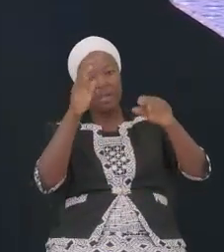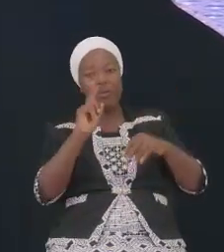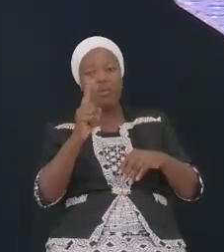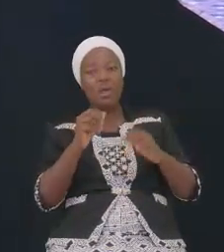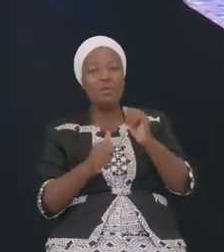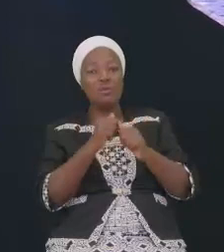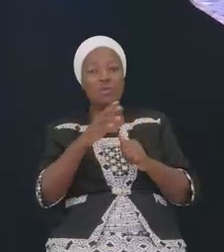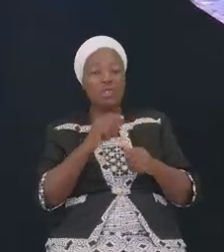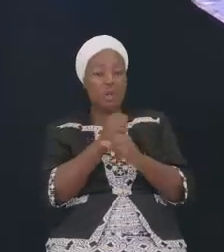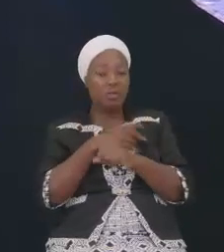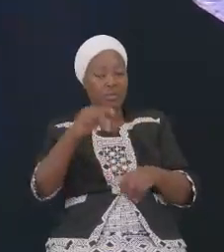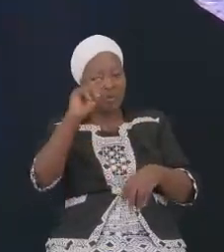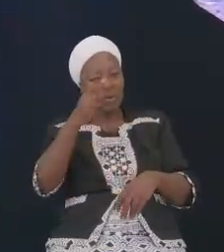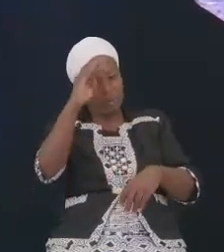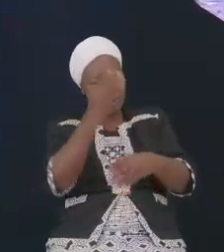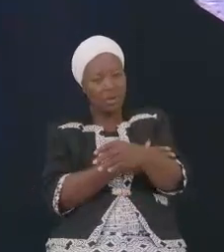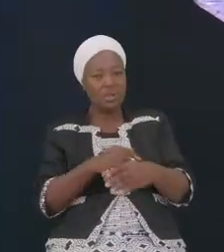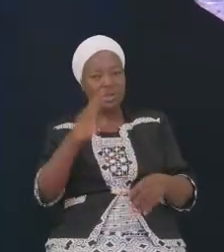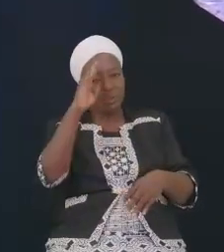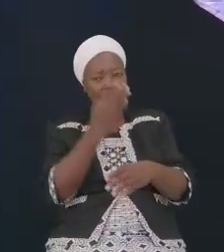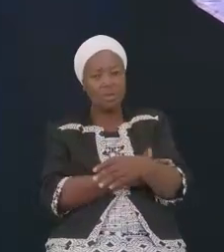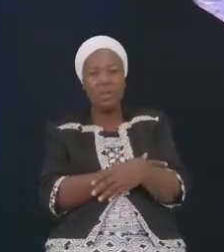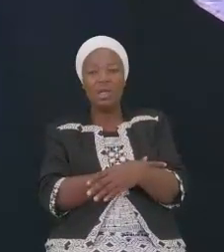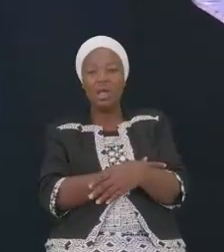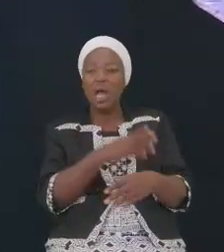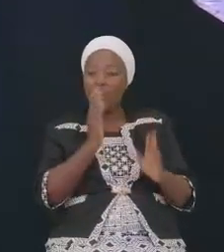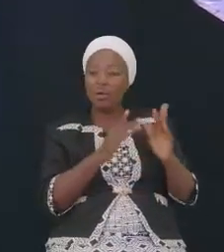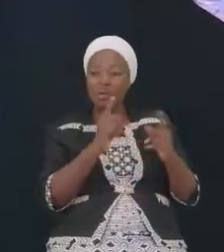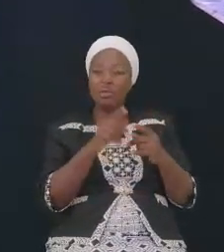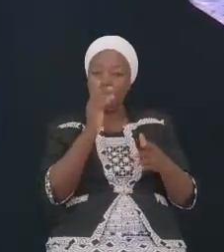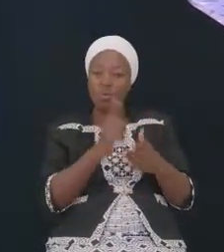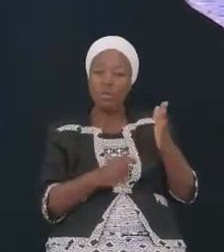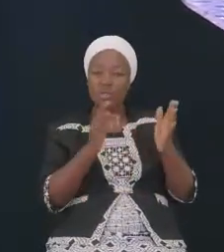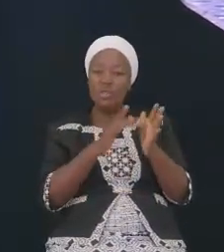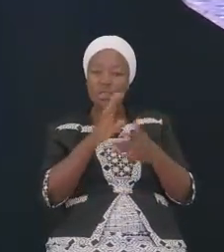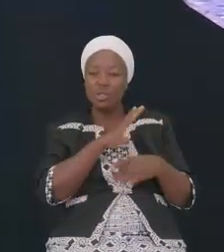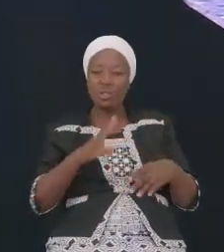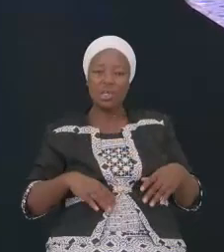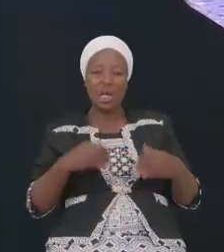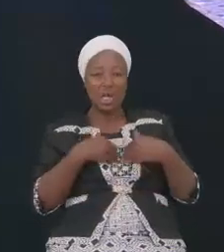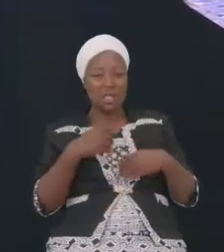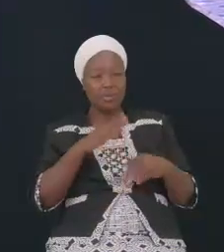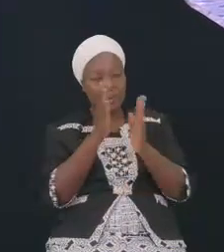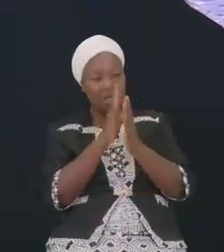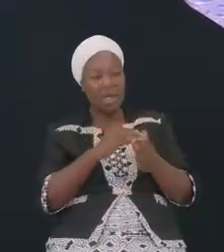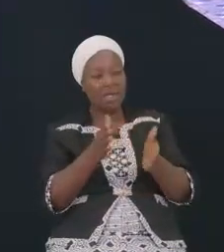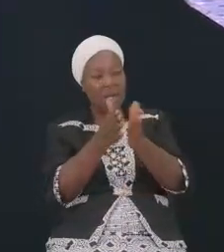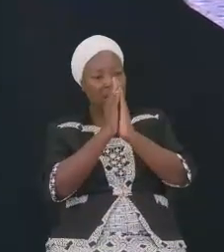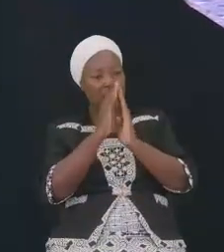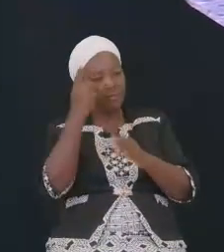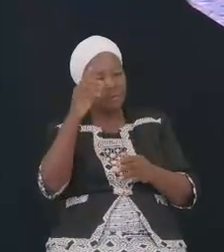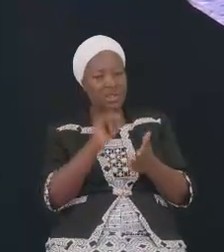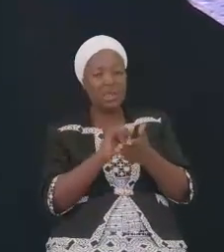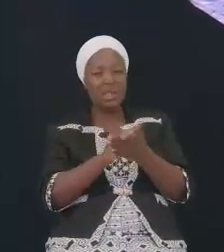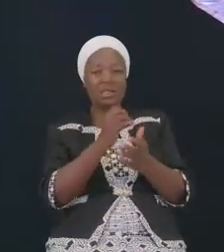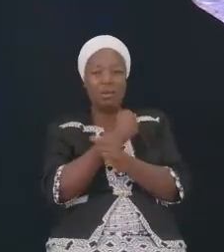his only begotten Son, according to what Jesus himself has prayed and demanded, that that love will